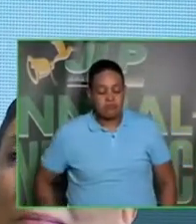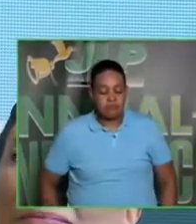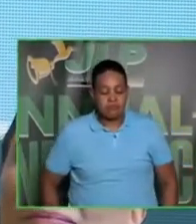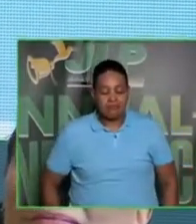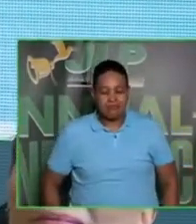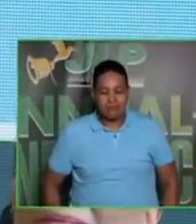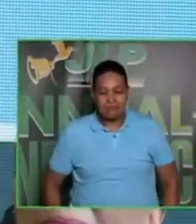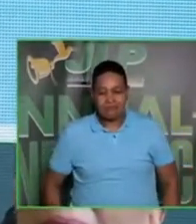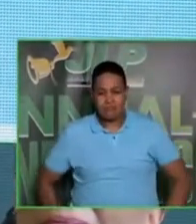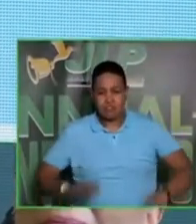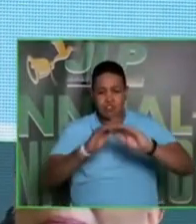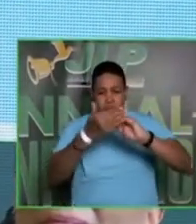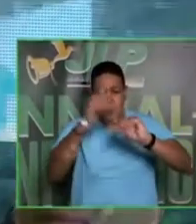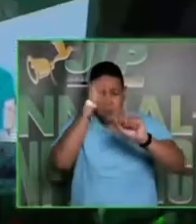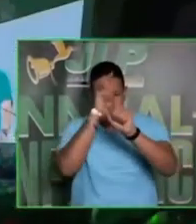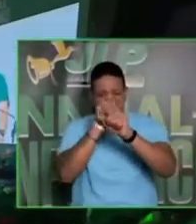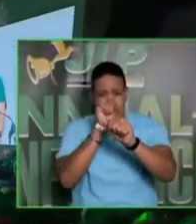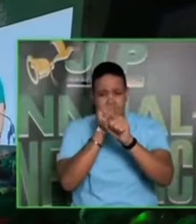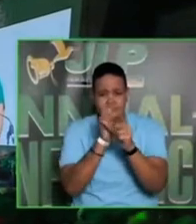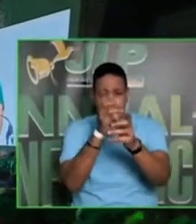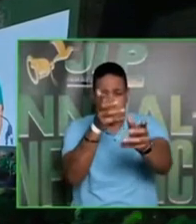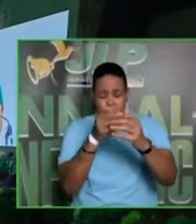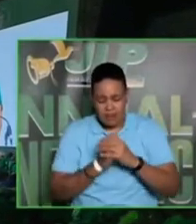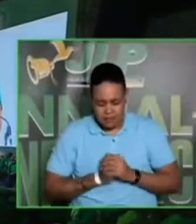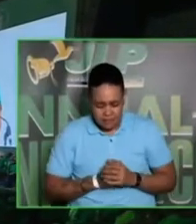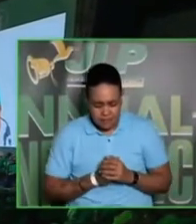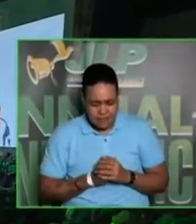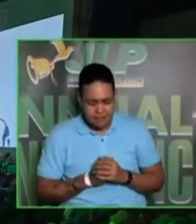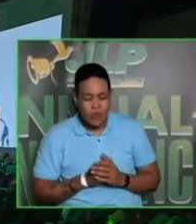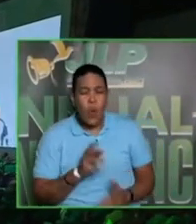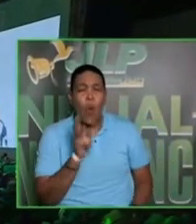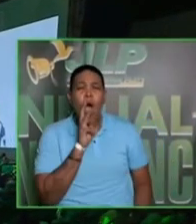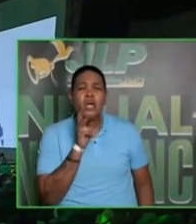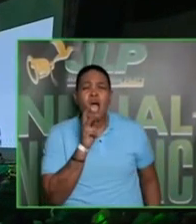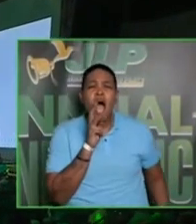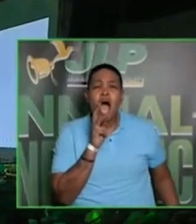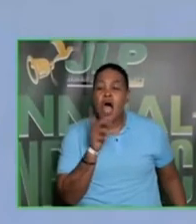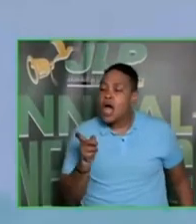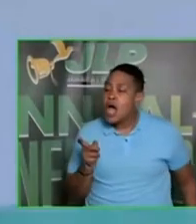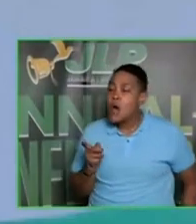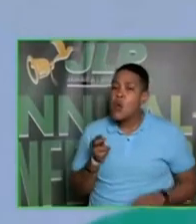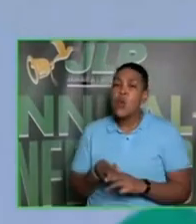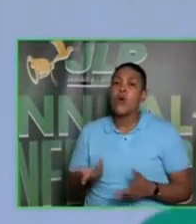My Jamaican brothers and sisters, water is life.